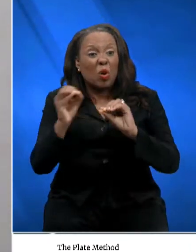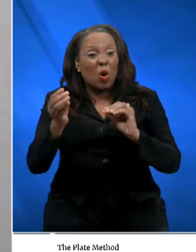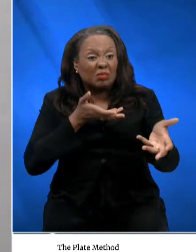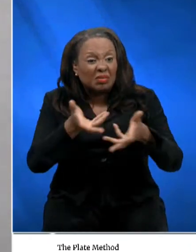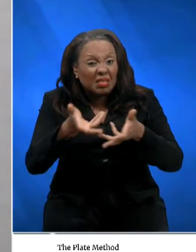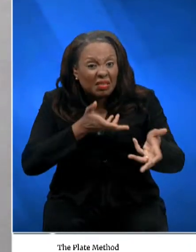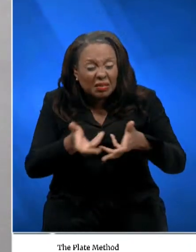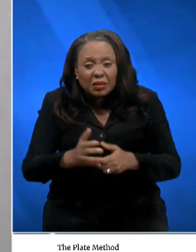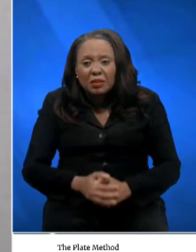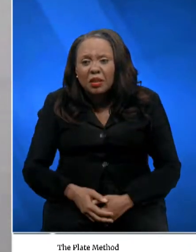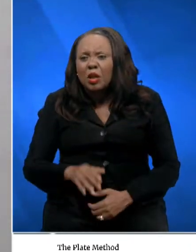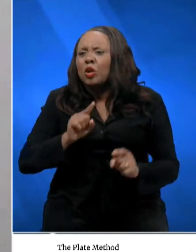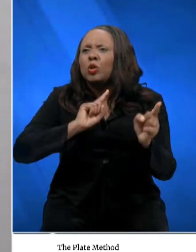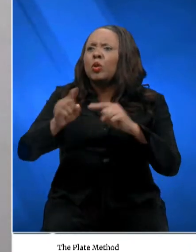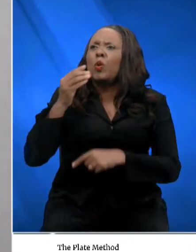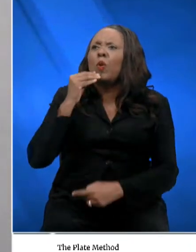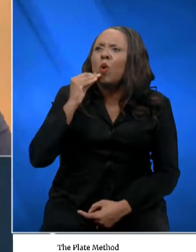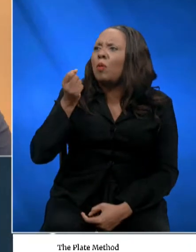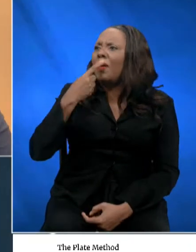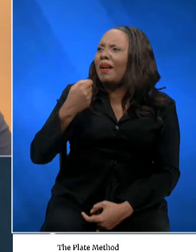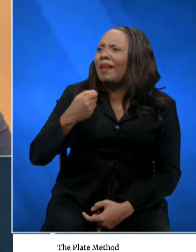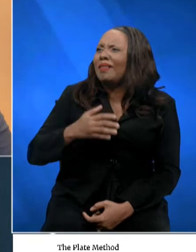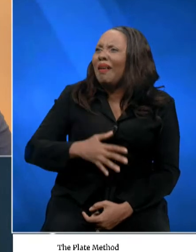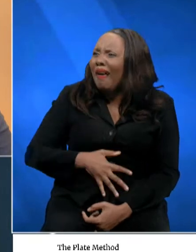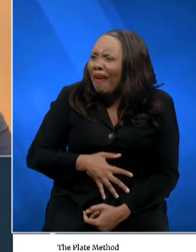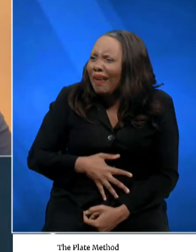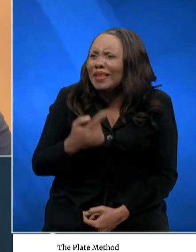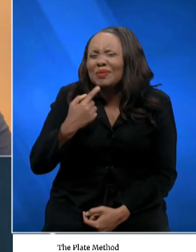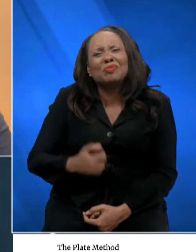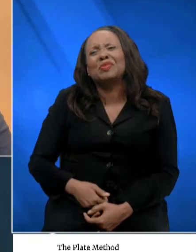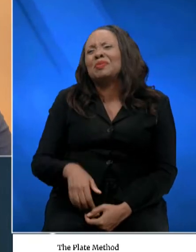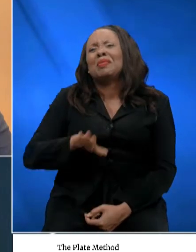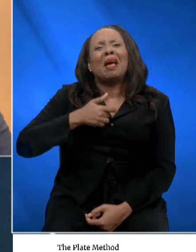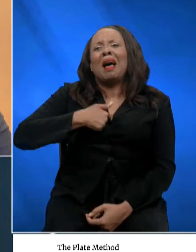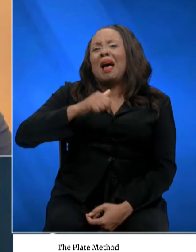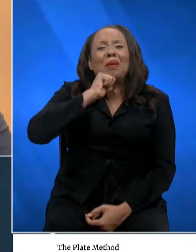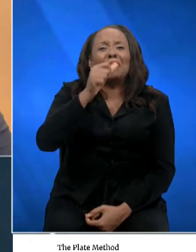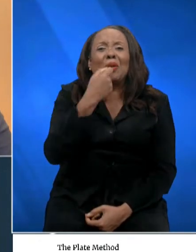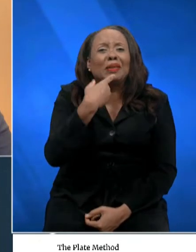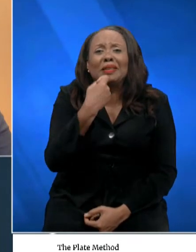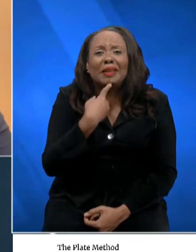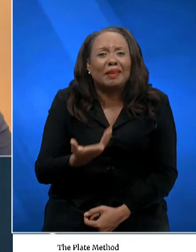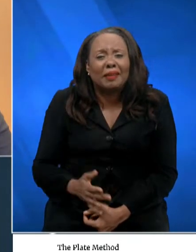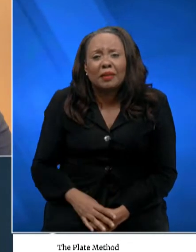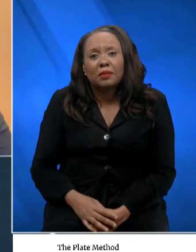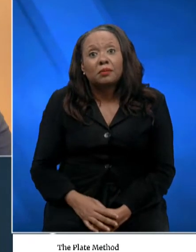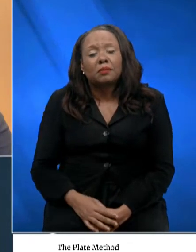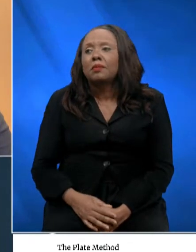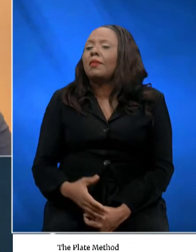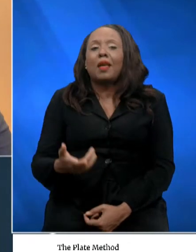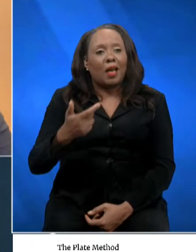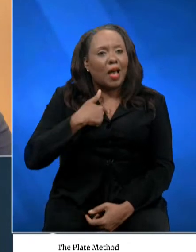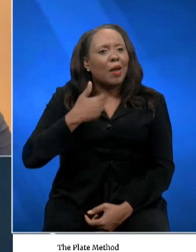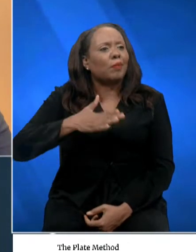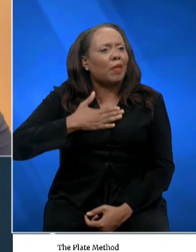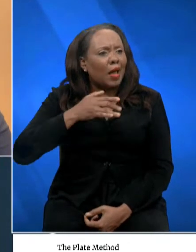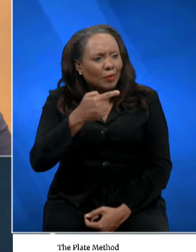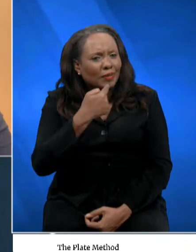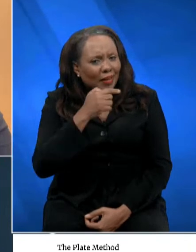And I'm glad you said that, because looking back at one of our guests last week who shared his journey, he's an